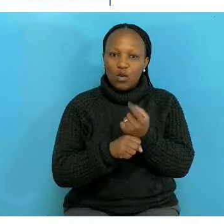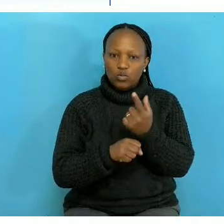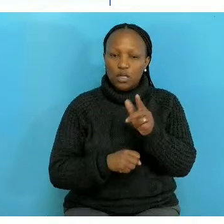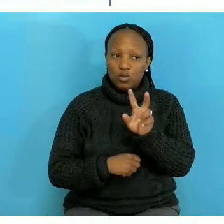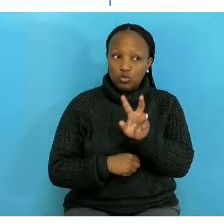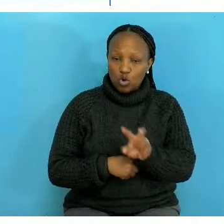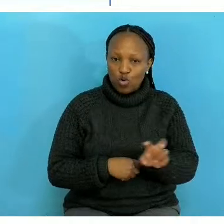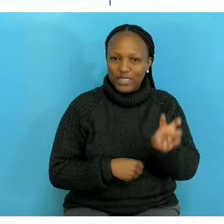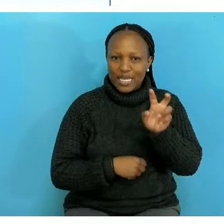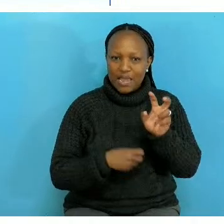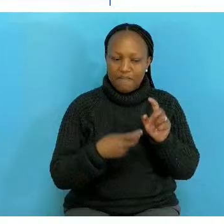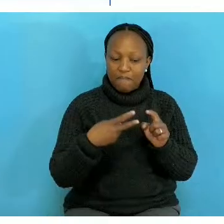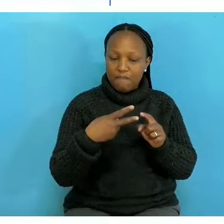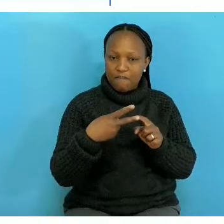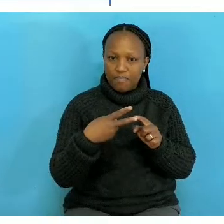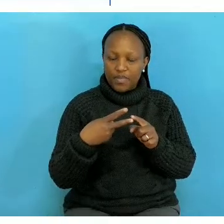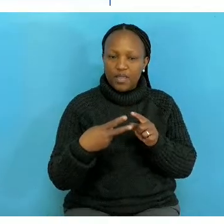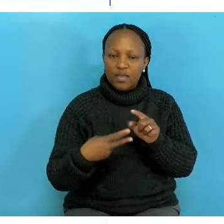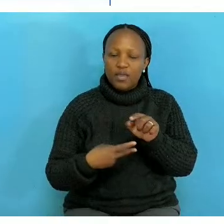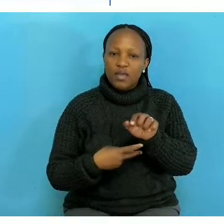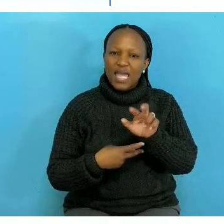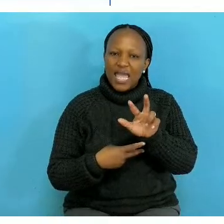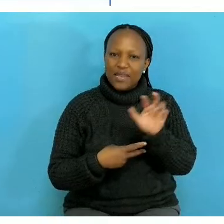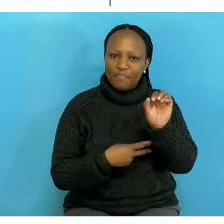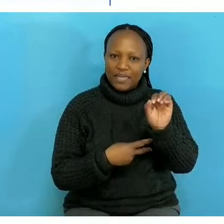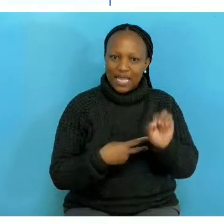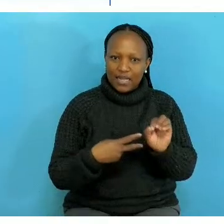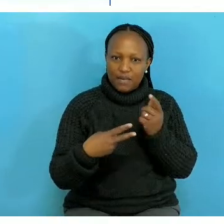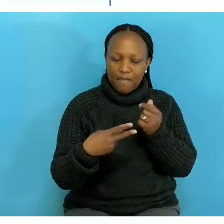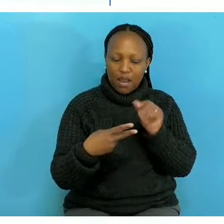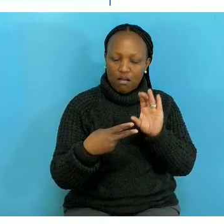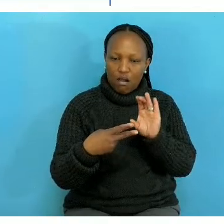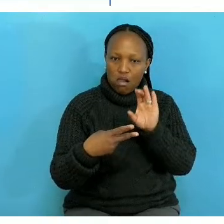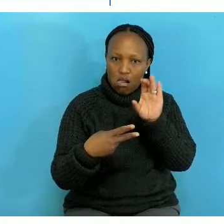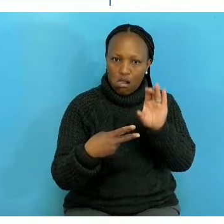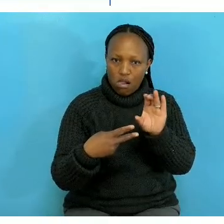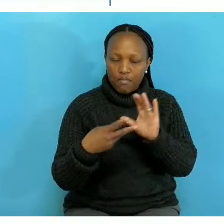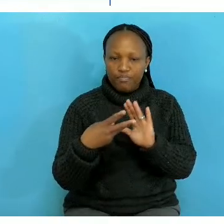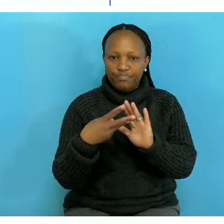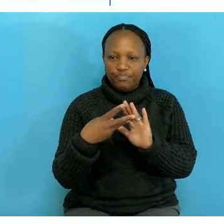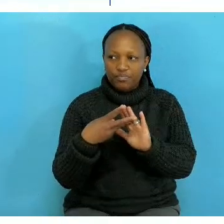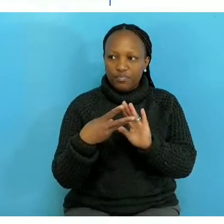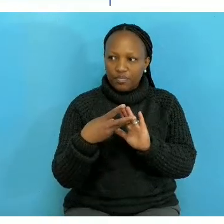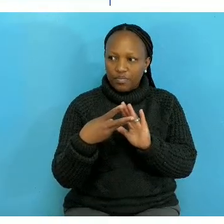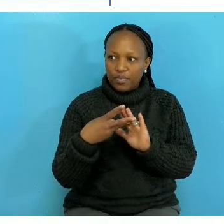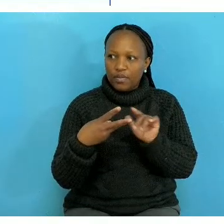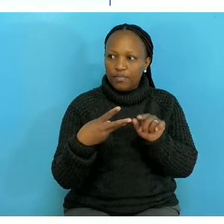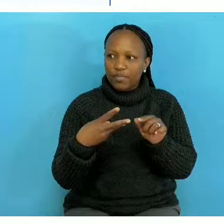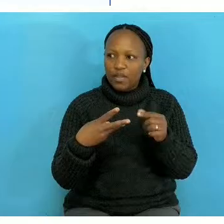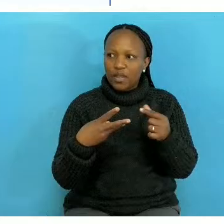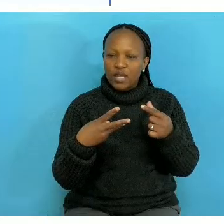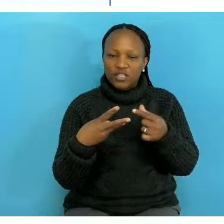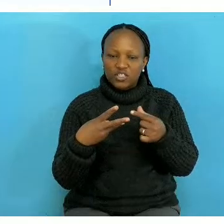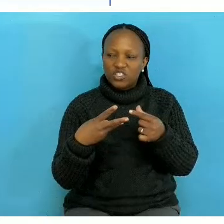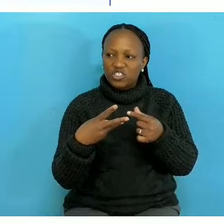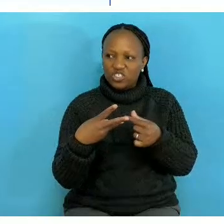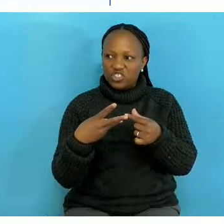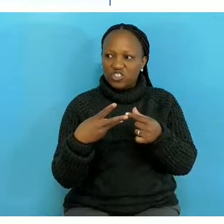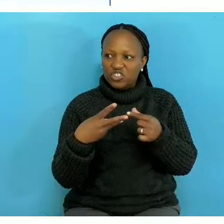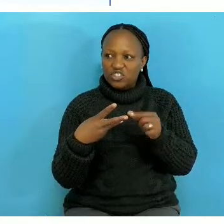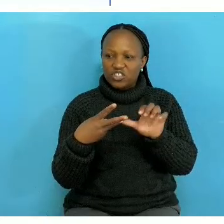tourism is allocated 8%. JEP is allocated